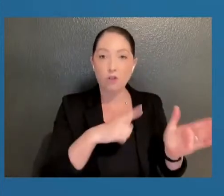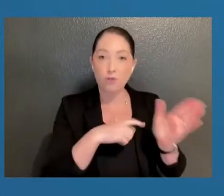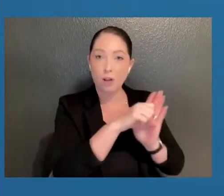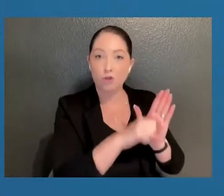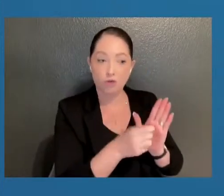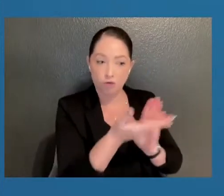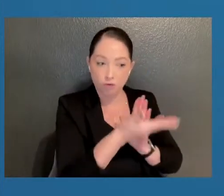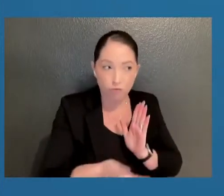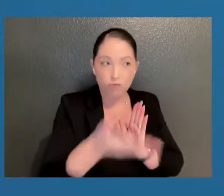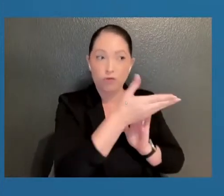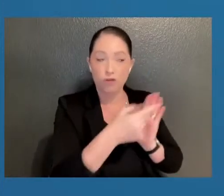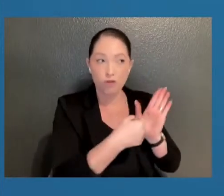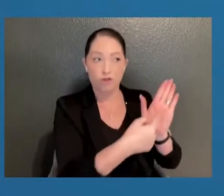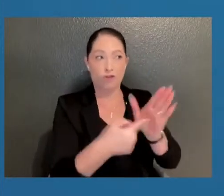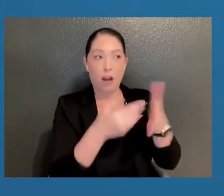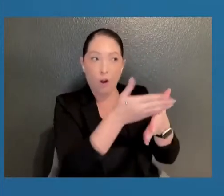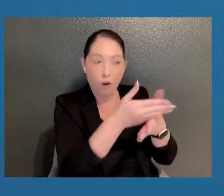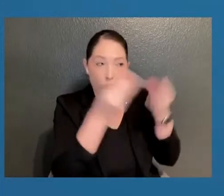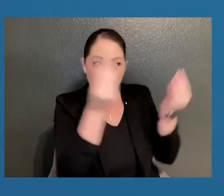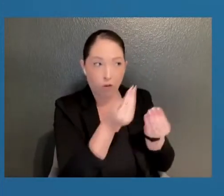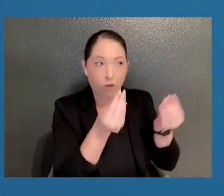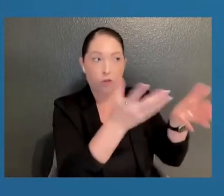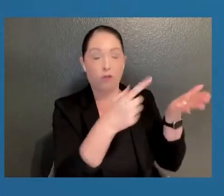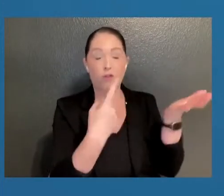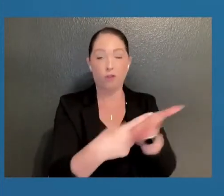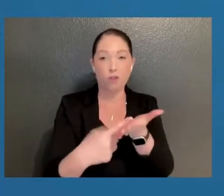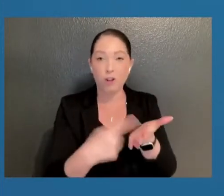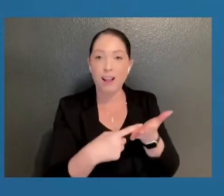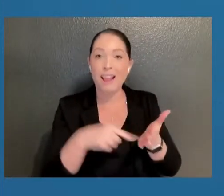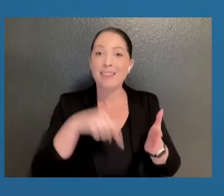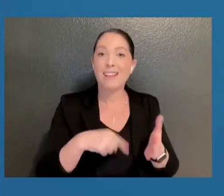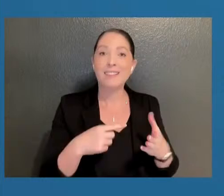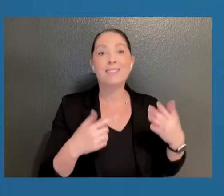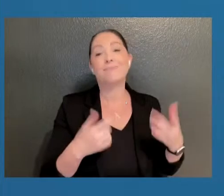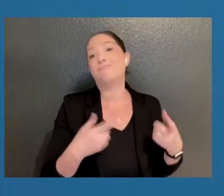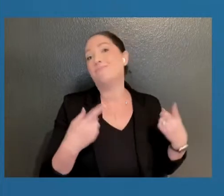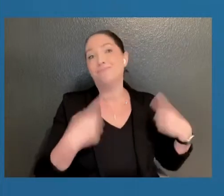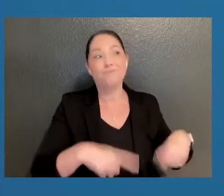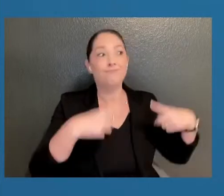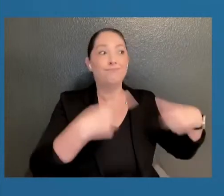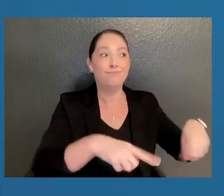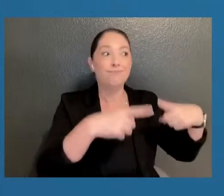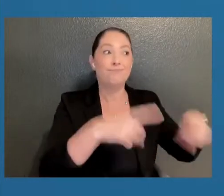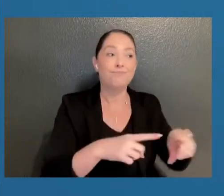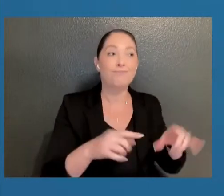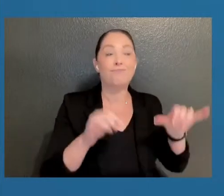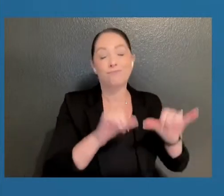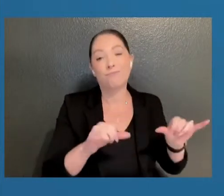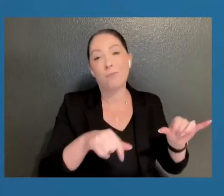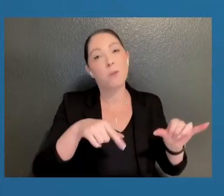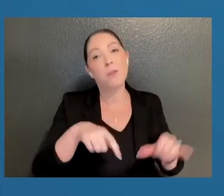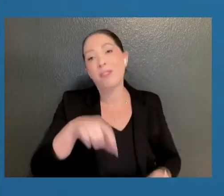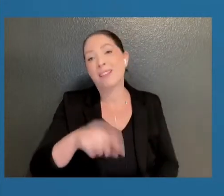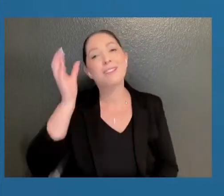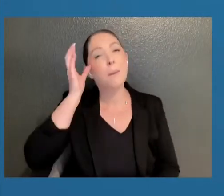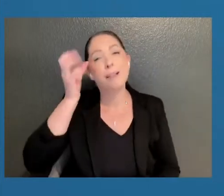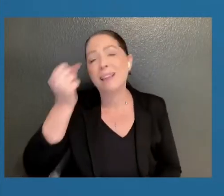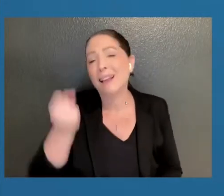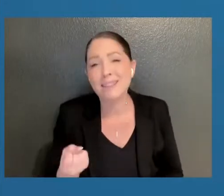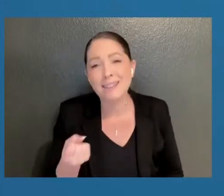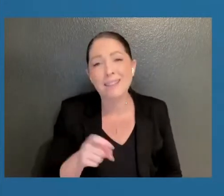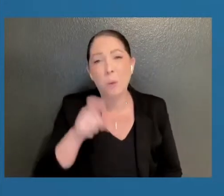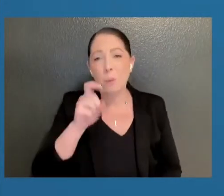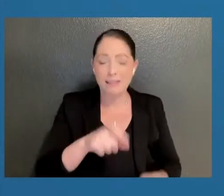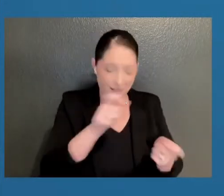you've encountered and talk to them about how this is a common sense reform that is overdue, and it's part of our quest to make New